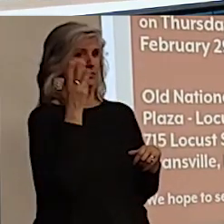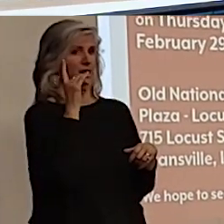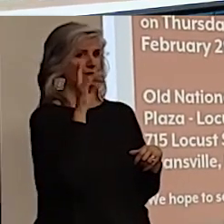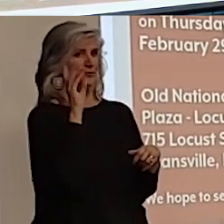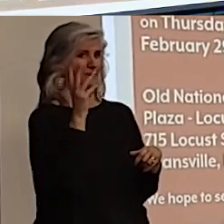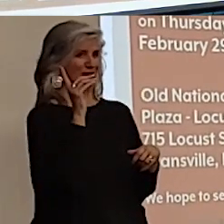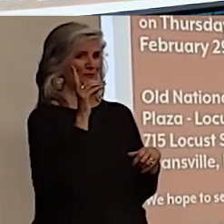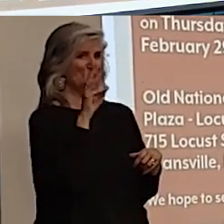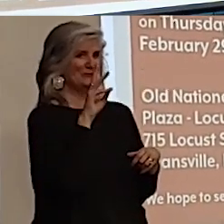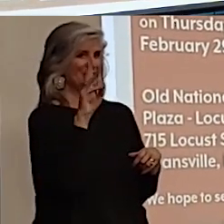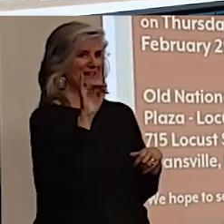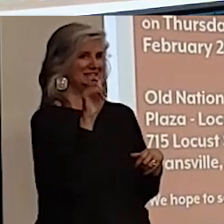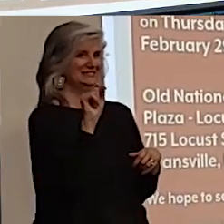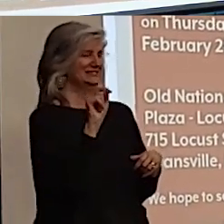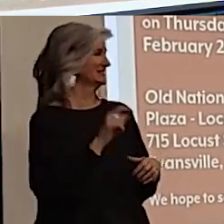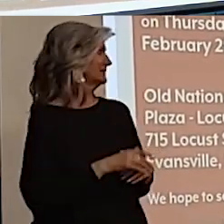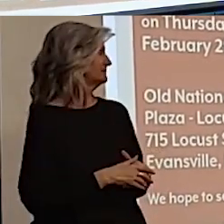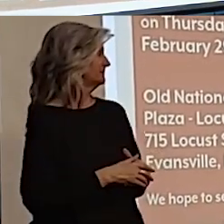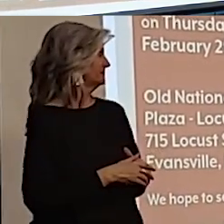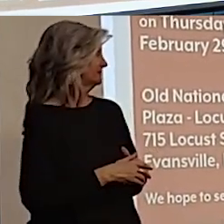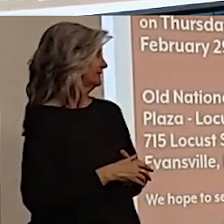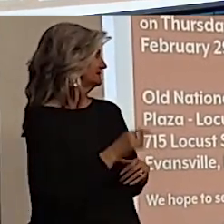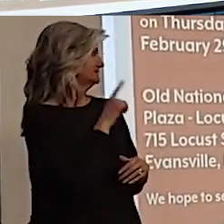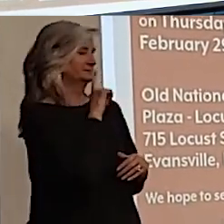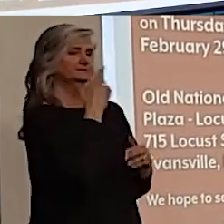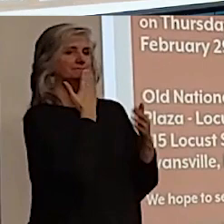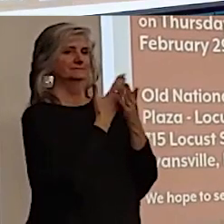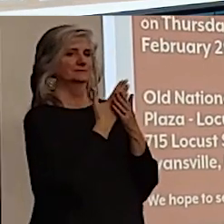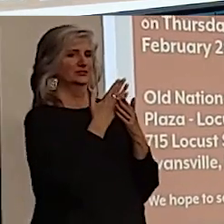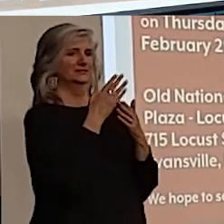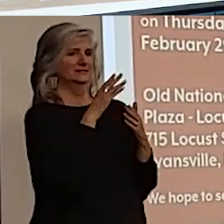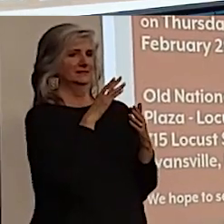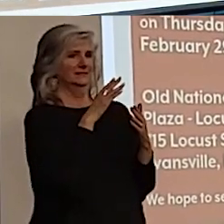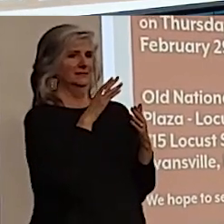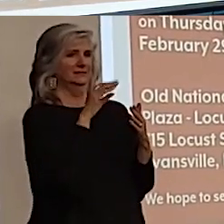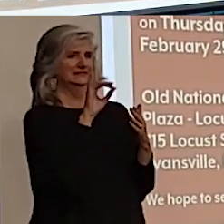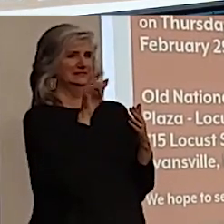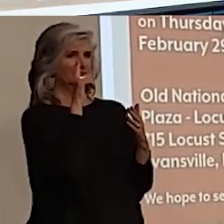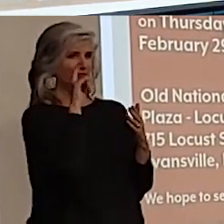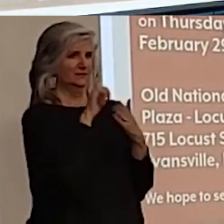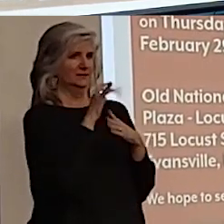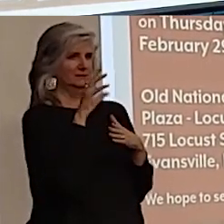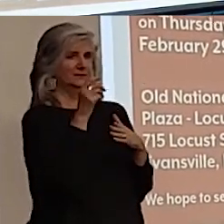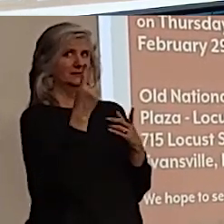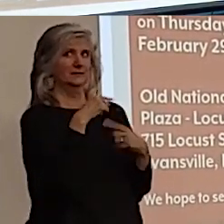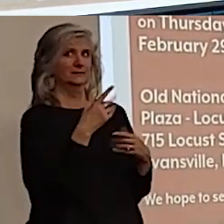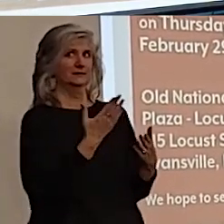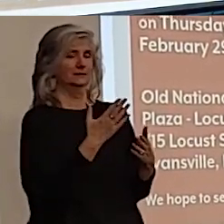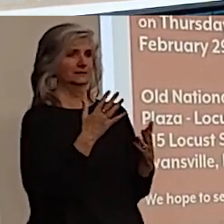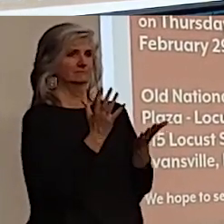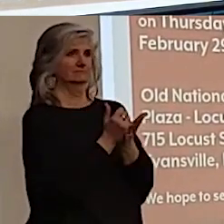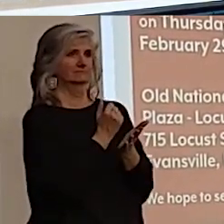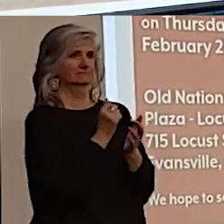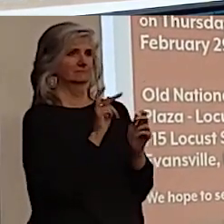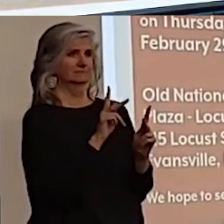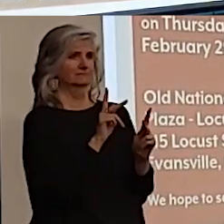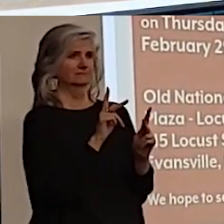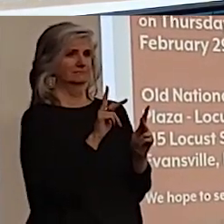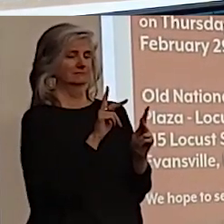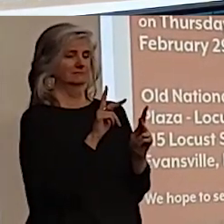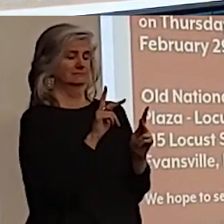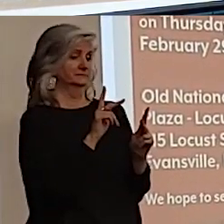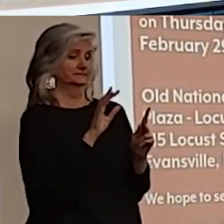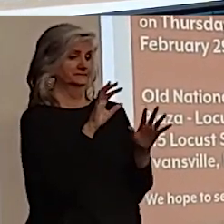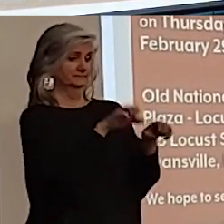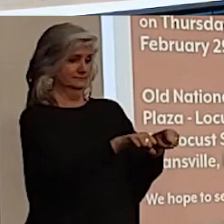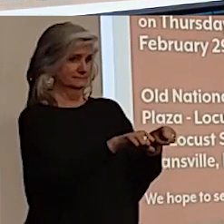West. And that was a real good deal for that company to come here as an opportunistic, predatory power